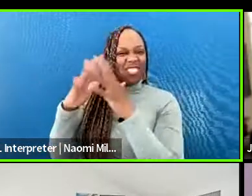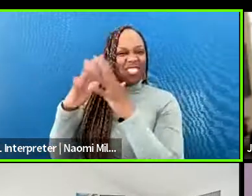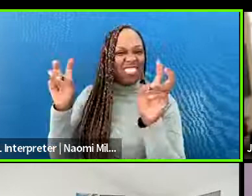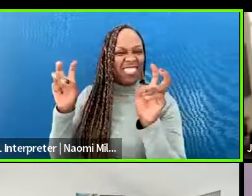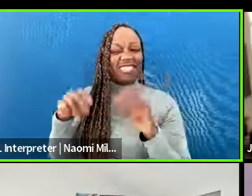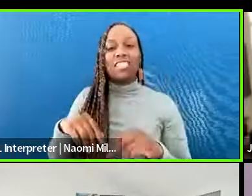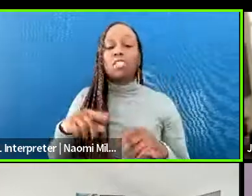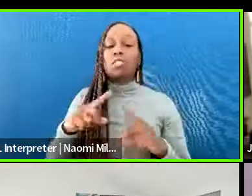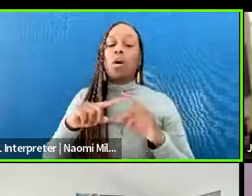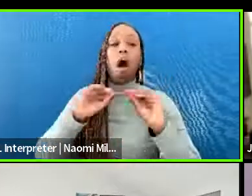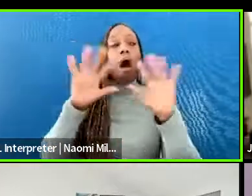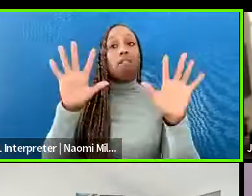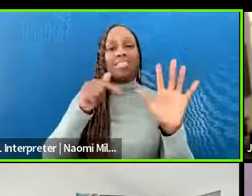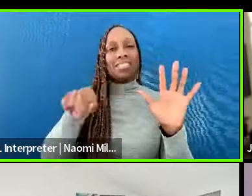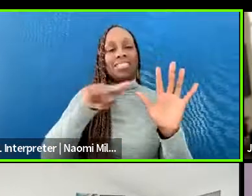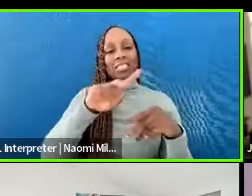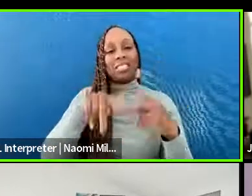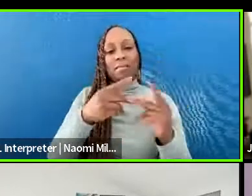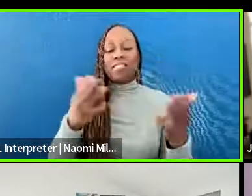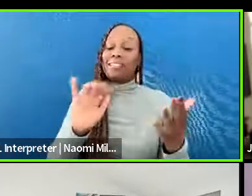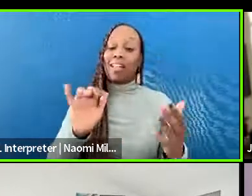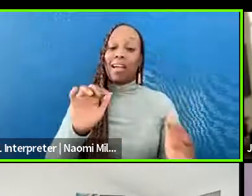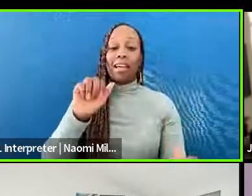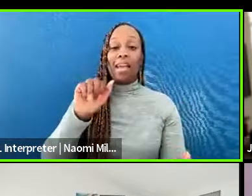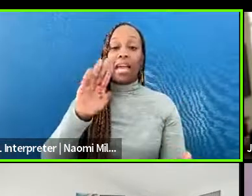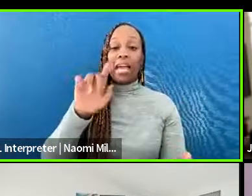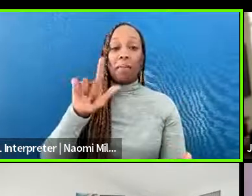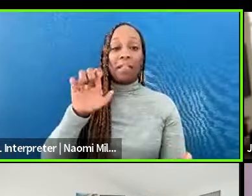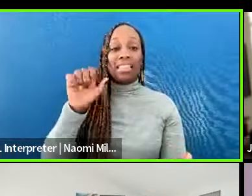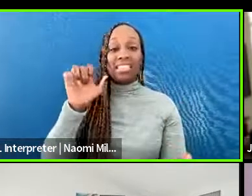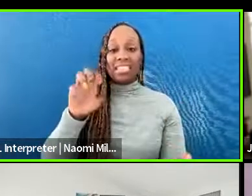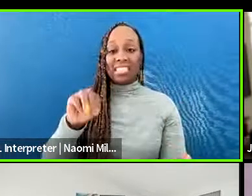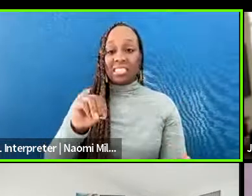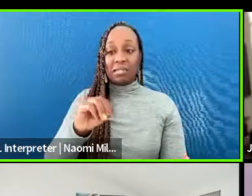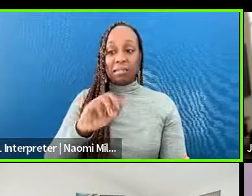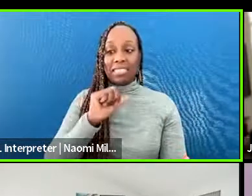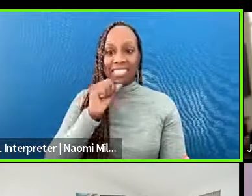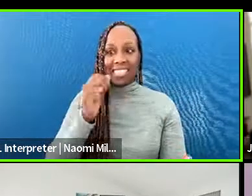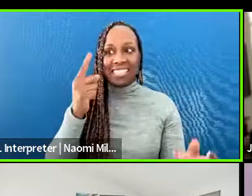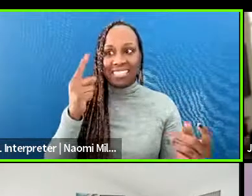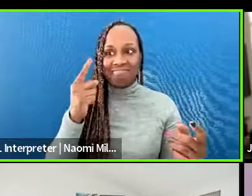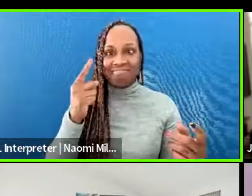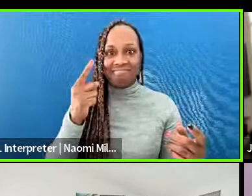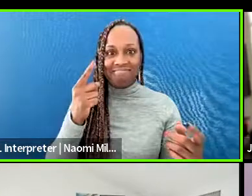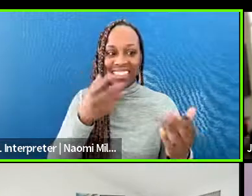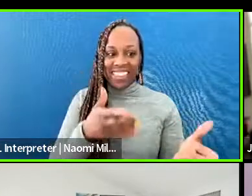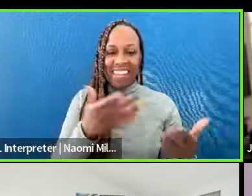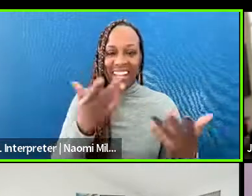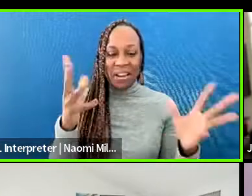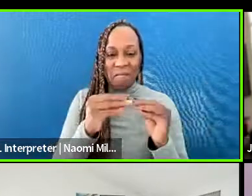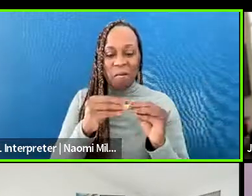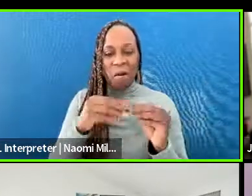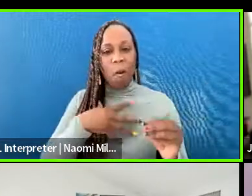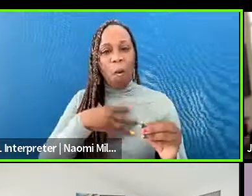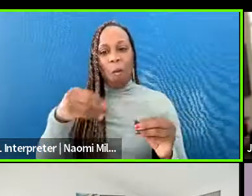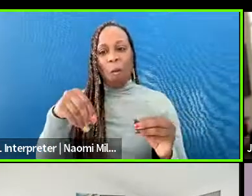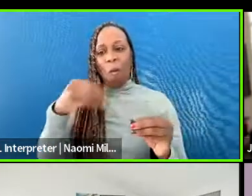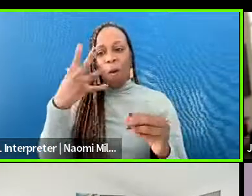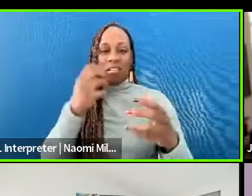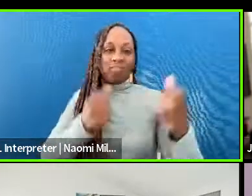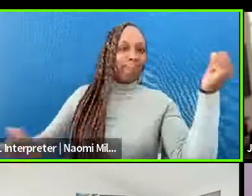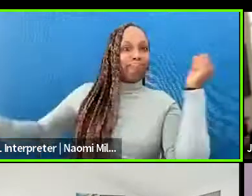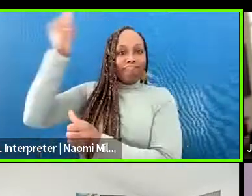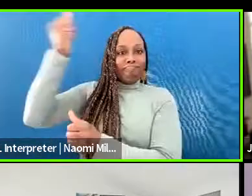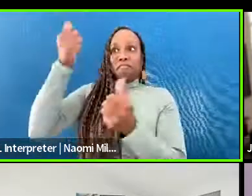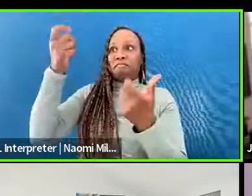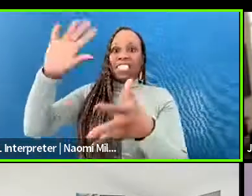Obviously structural things like ableism didn't exist anymore, white supremacy was ended, but I also think